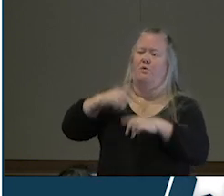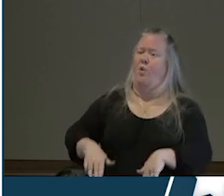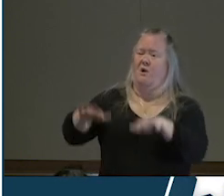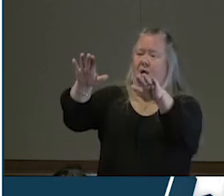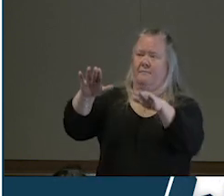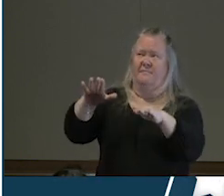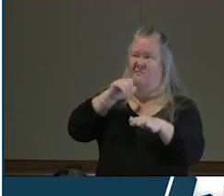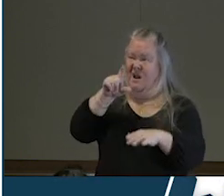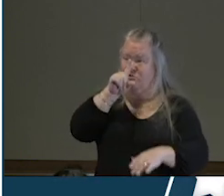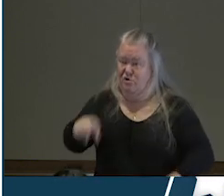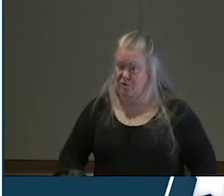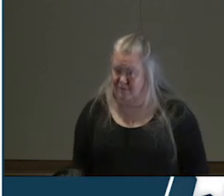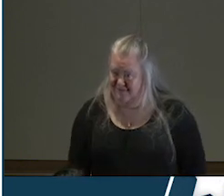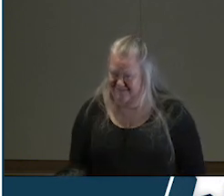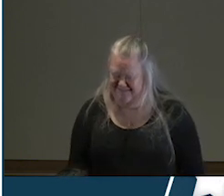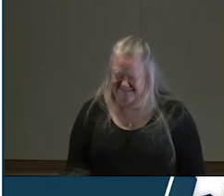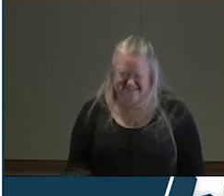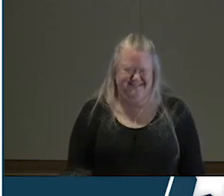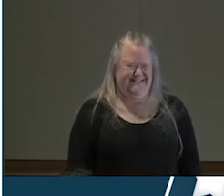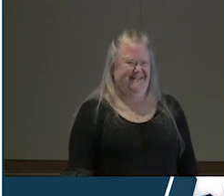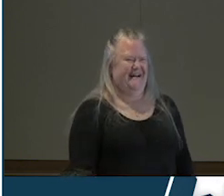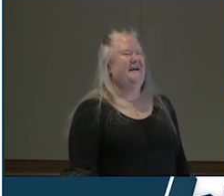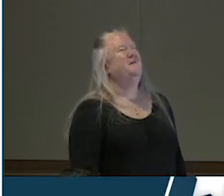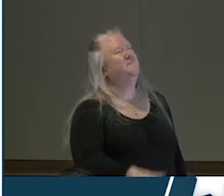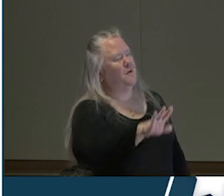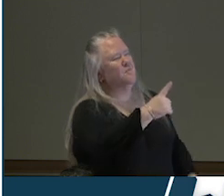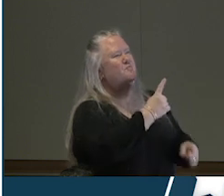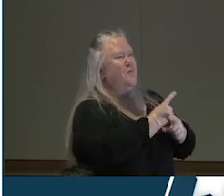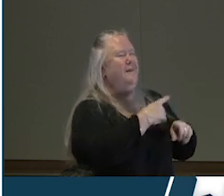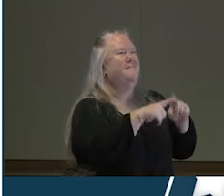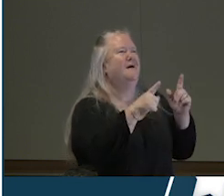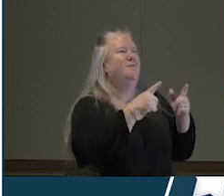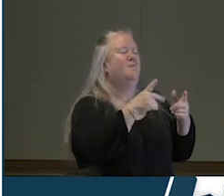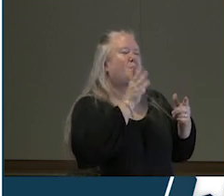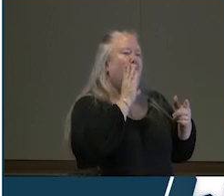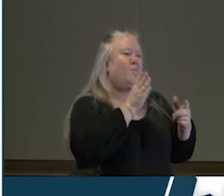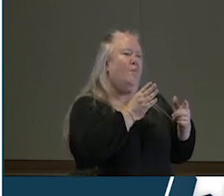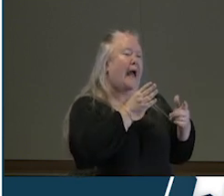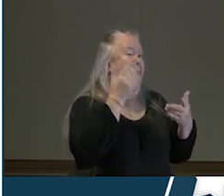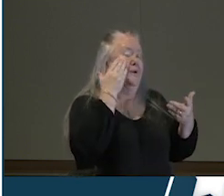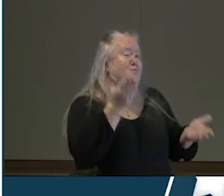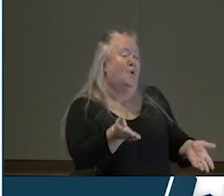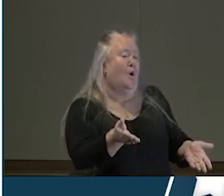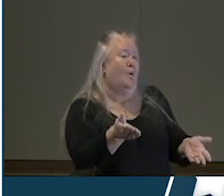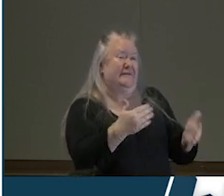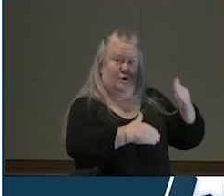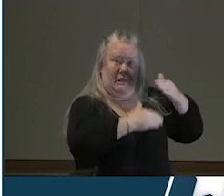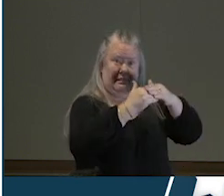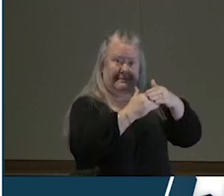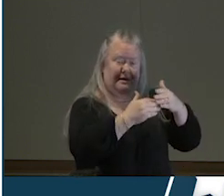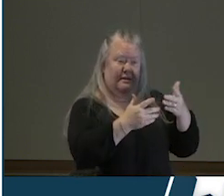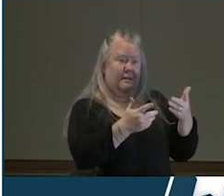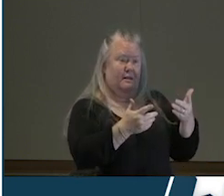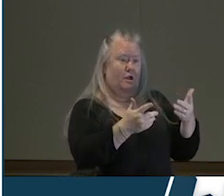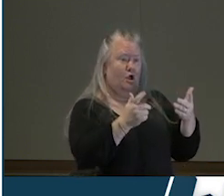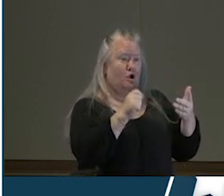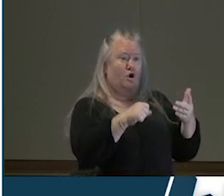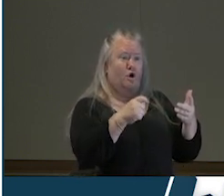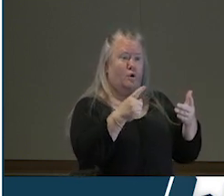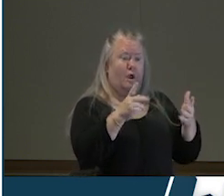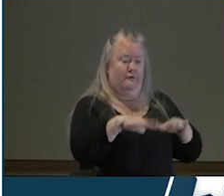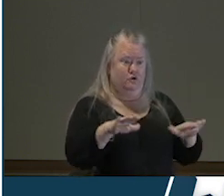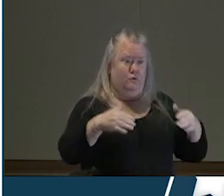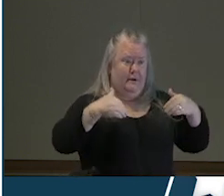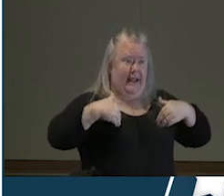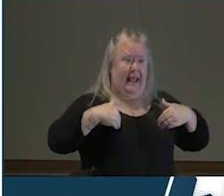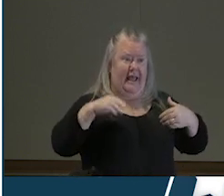that didn't come true. So if you, is there, I don't know, like a limit, could one of our children